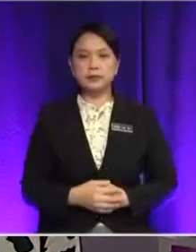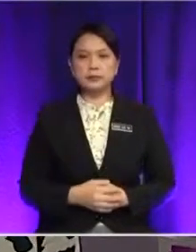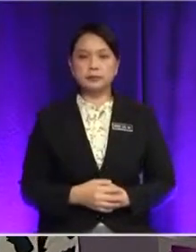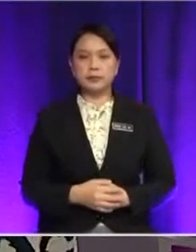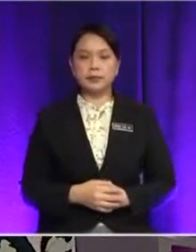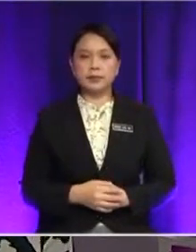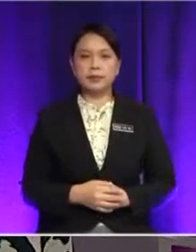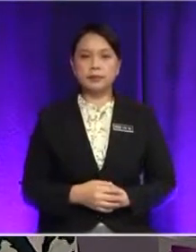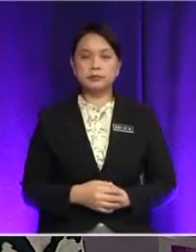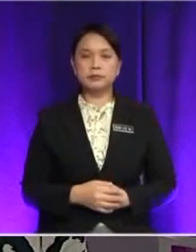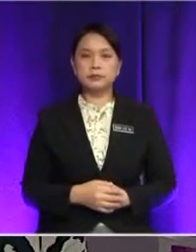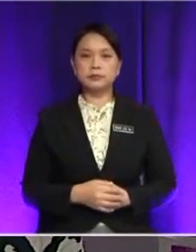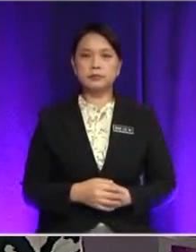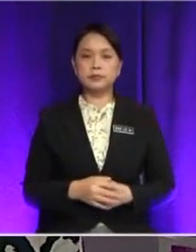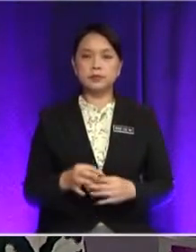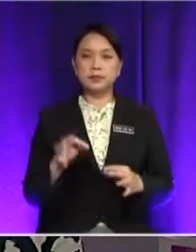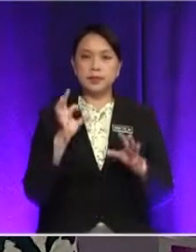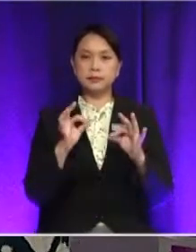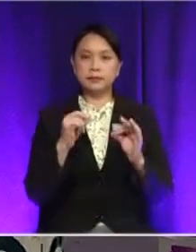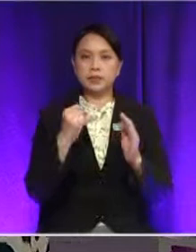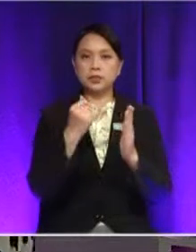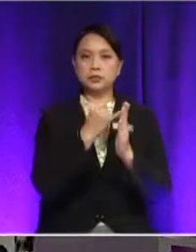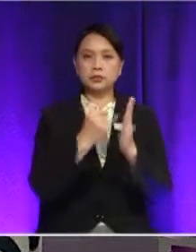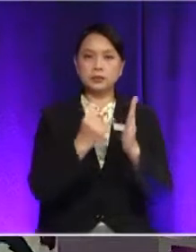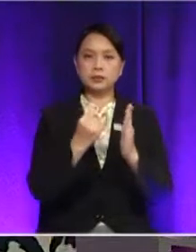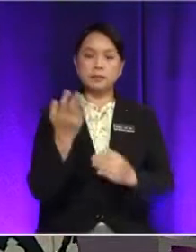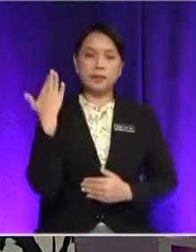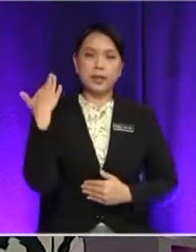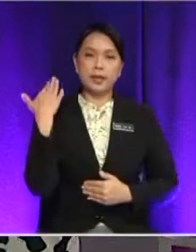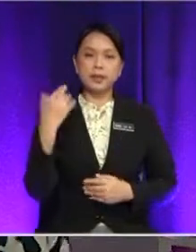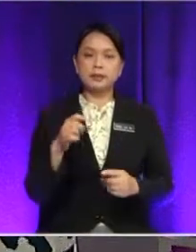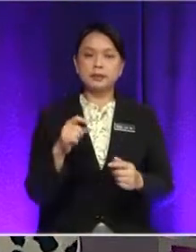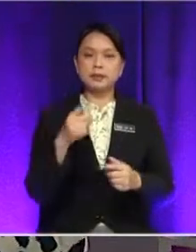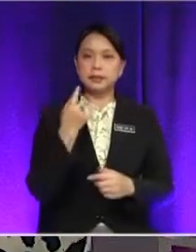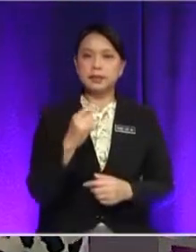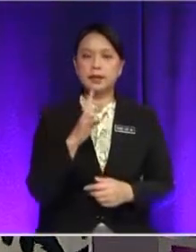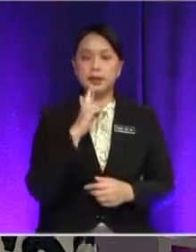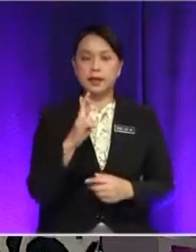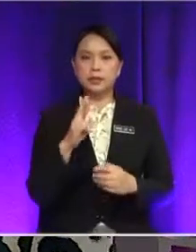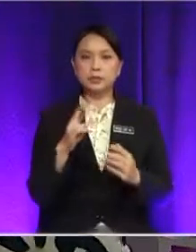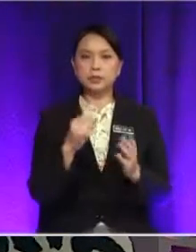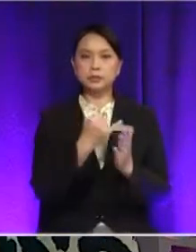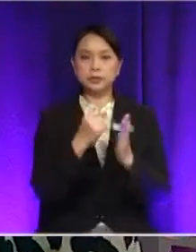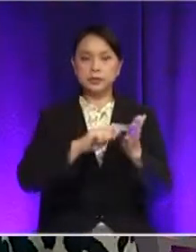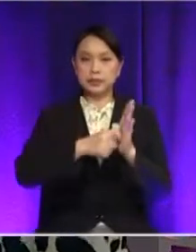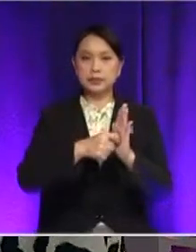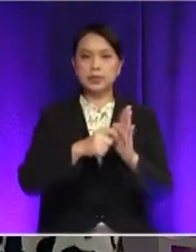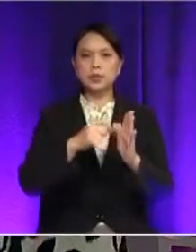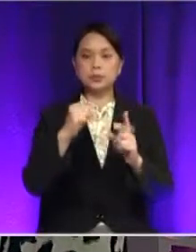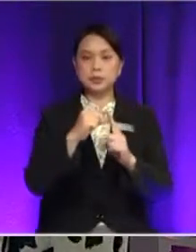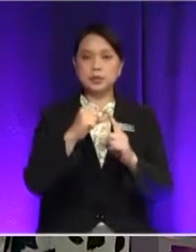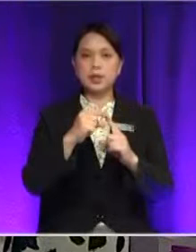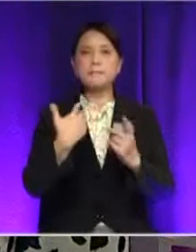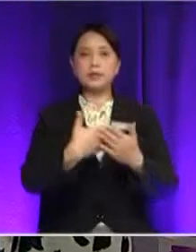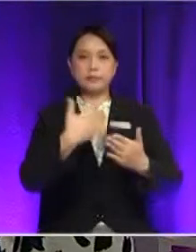back, they are referring to the keywords before the gap. If they draw the arrow to the front, it means they